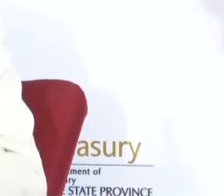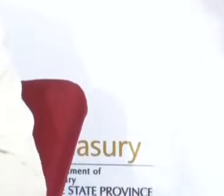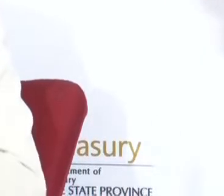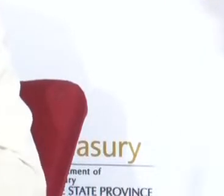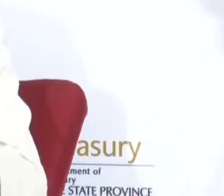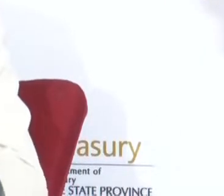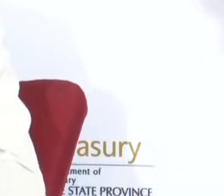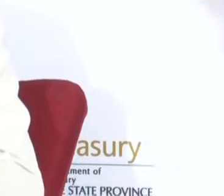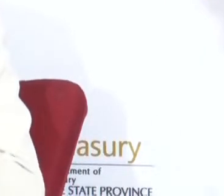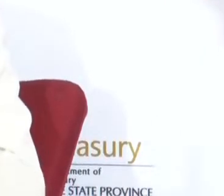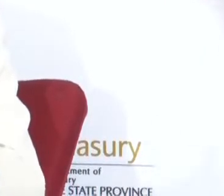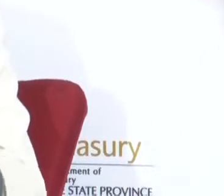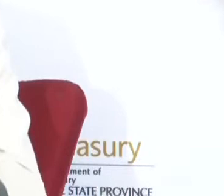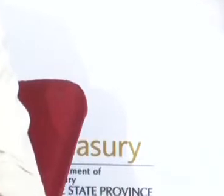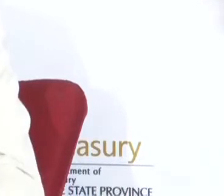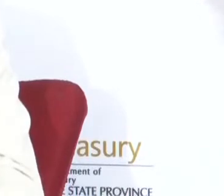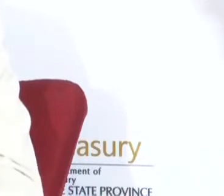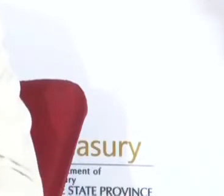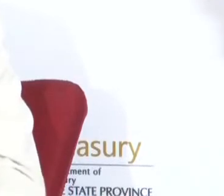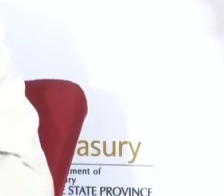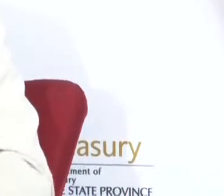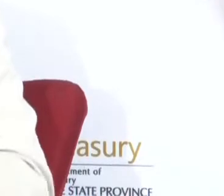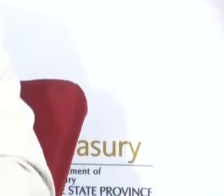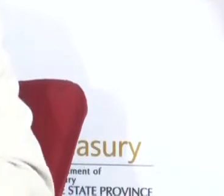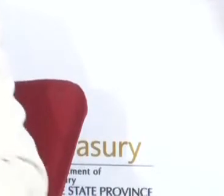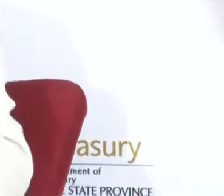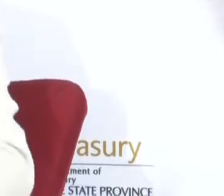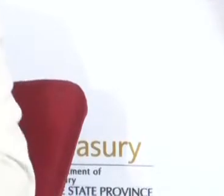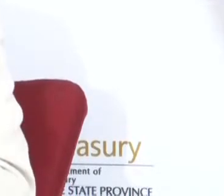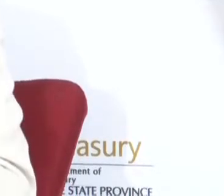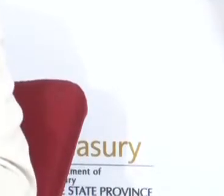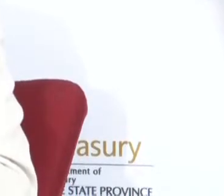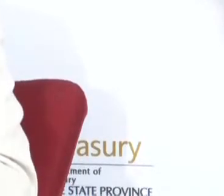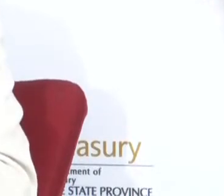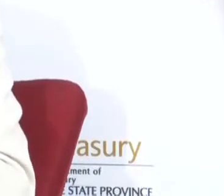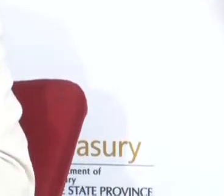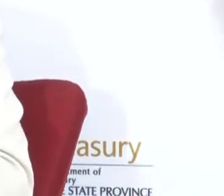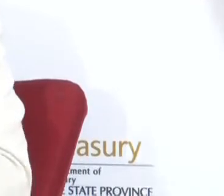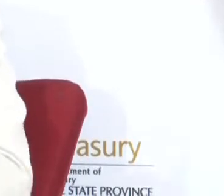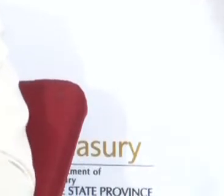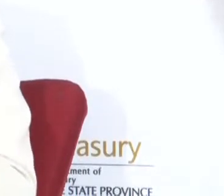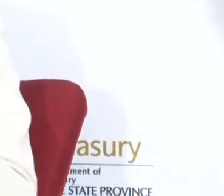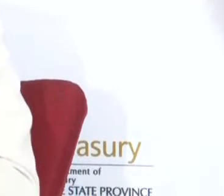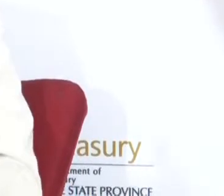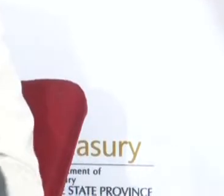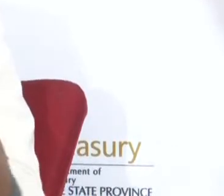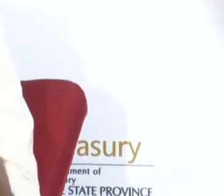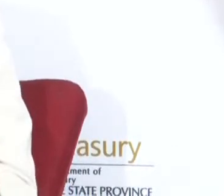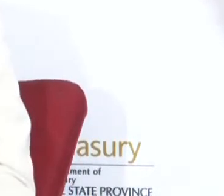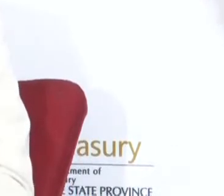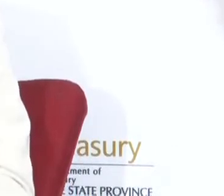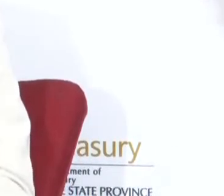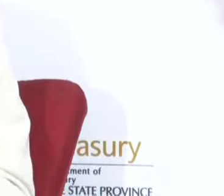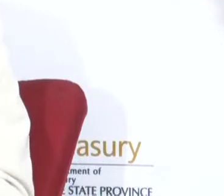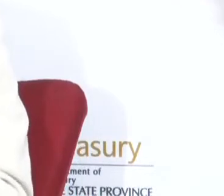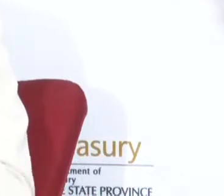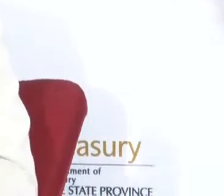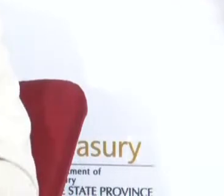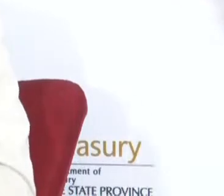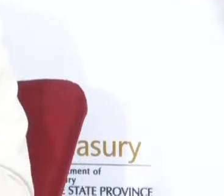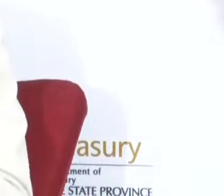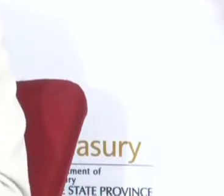giving business to people outside, from outside the province, you are exporting money. So it doesn't help. So if the